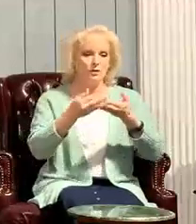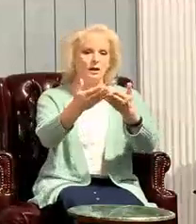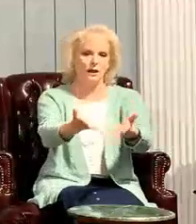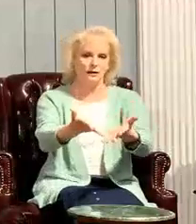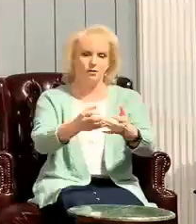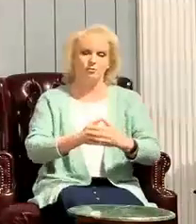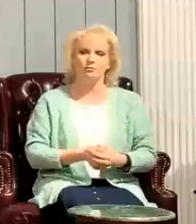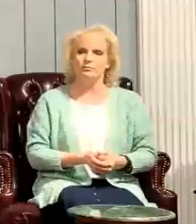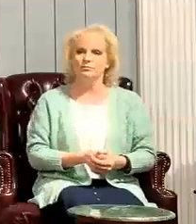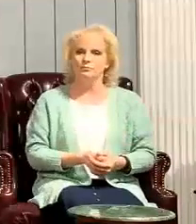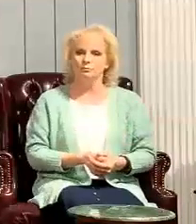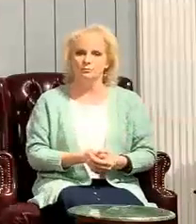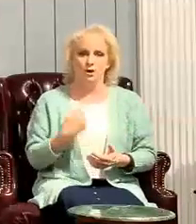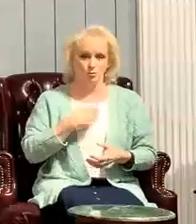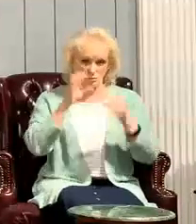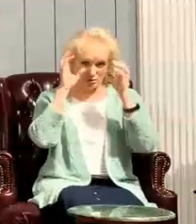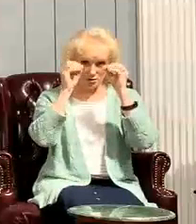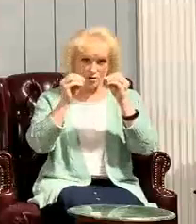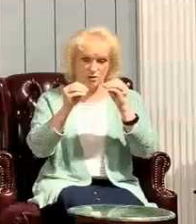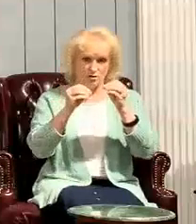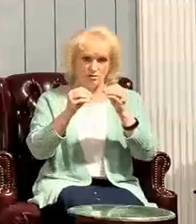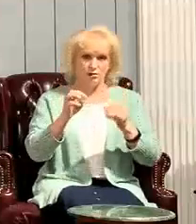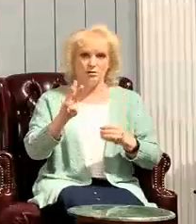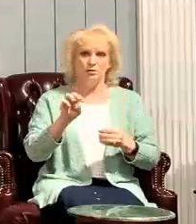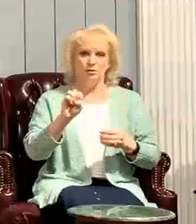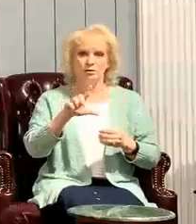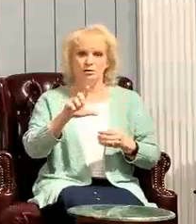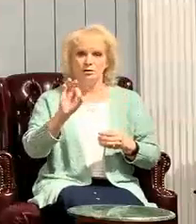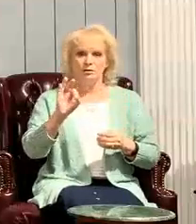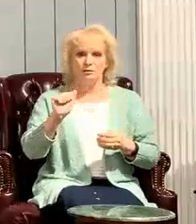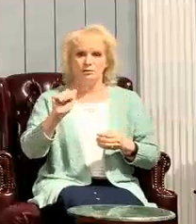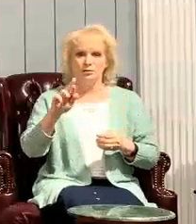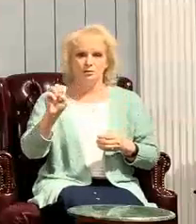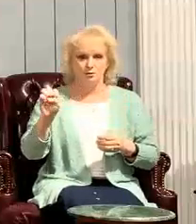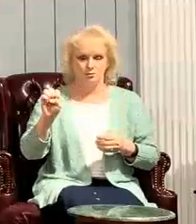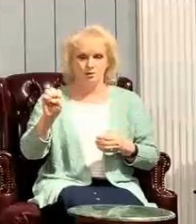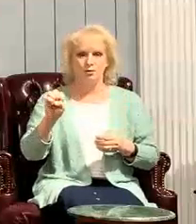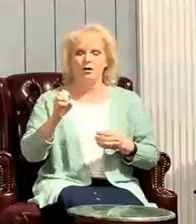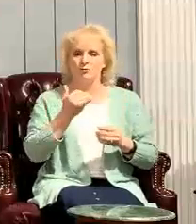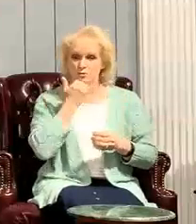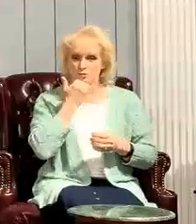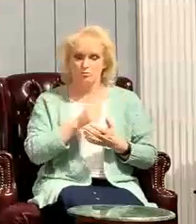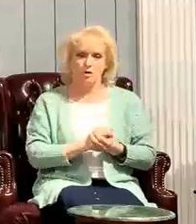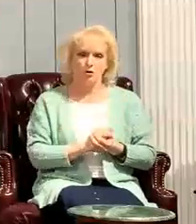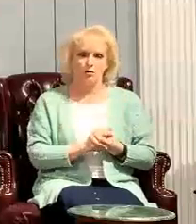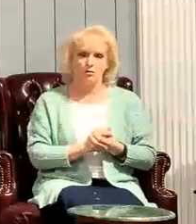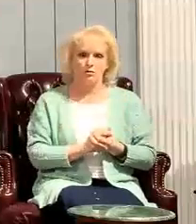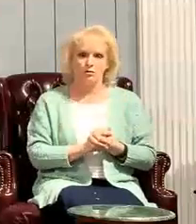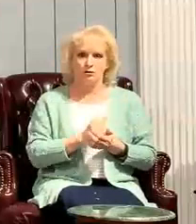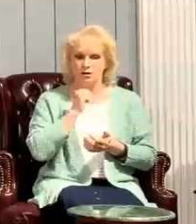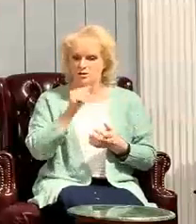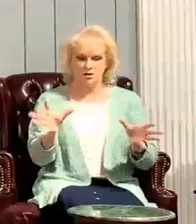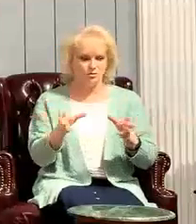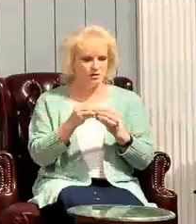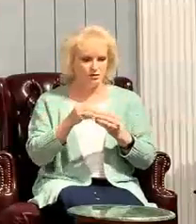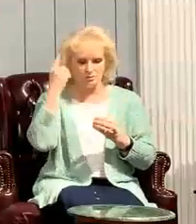I mean, we were taught that welfare was wrong to accept. We were taught not to accept government